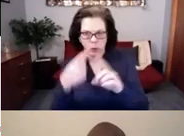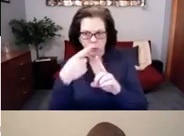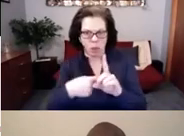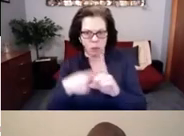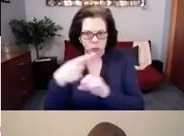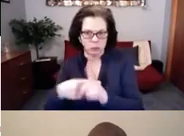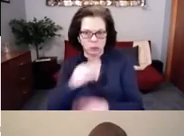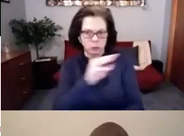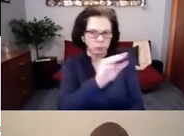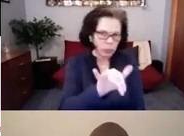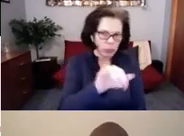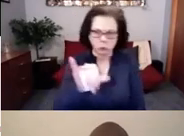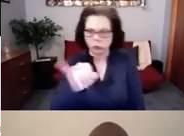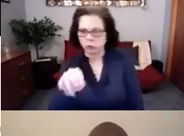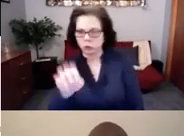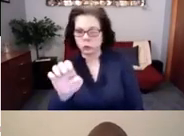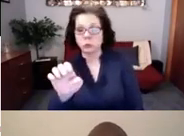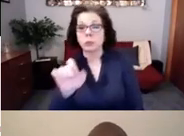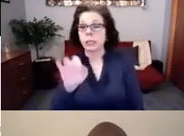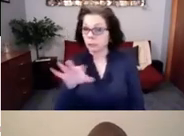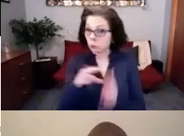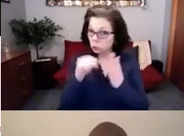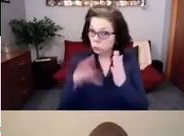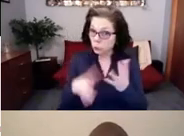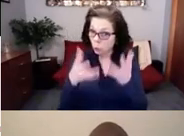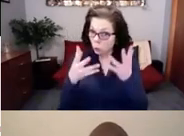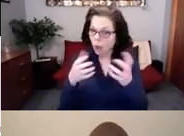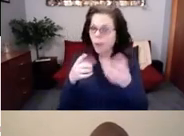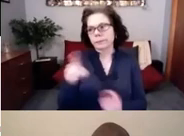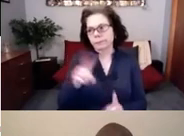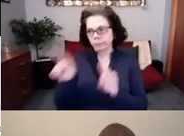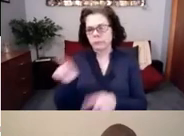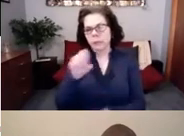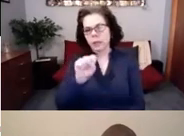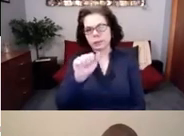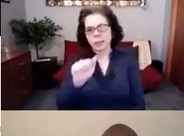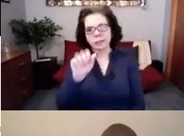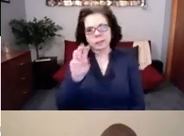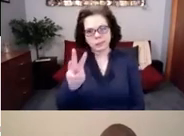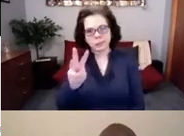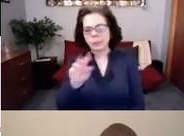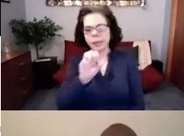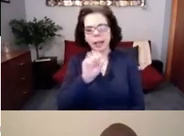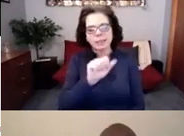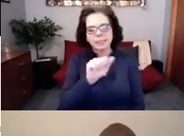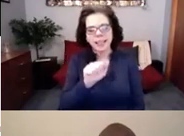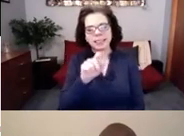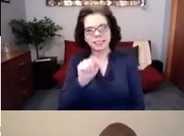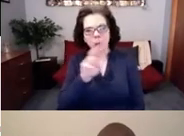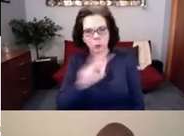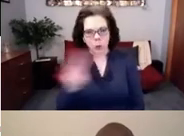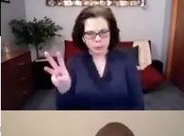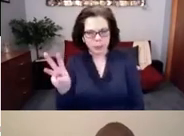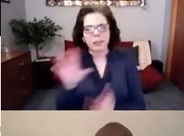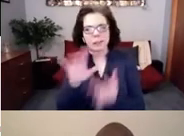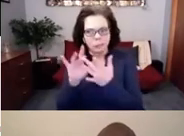again, students sign up directly for the exams on the SAT website. And the question again about how will